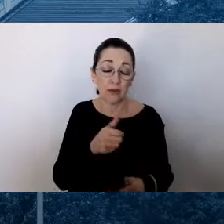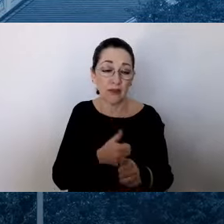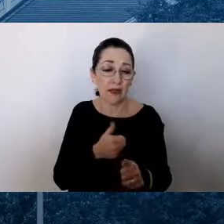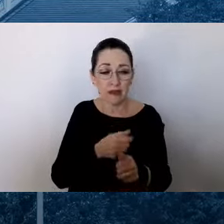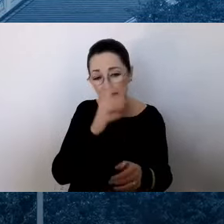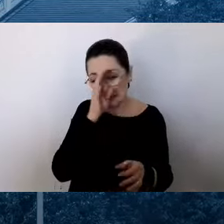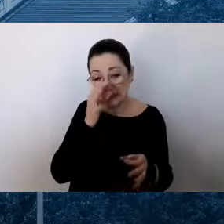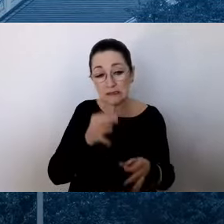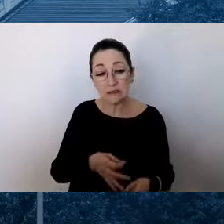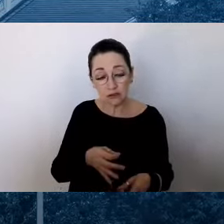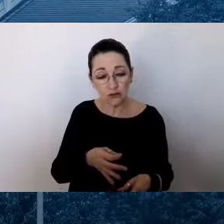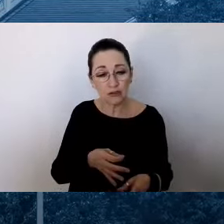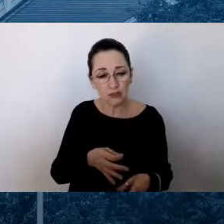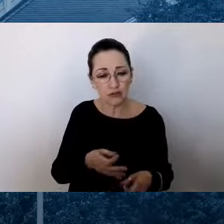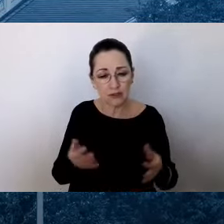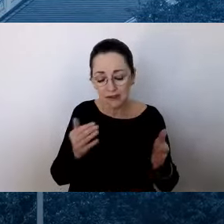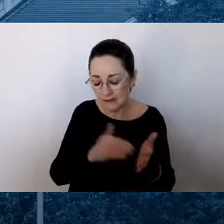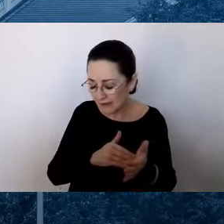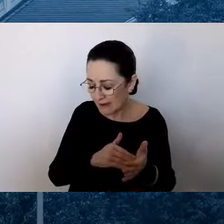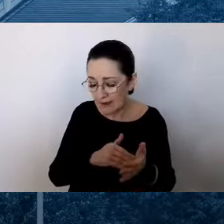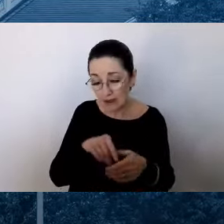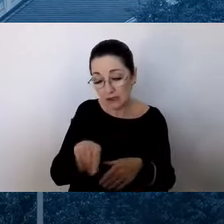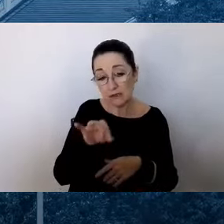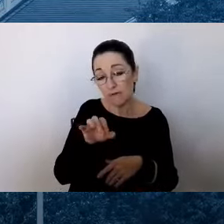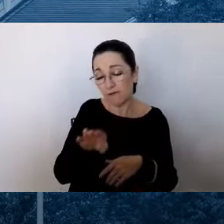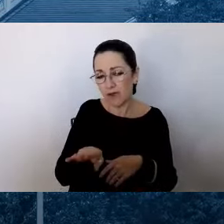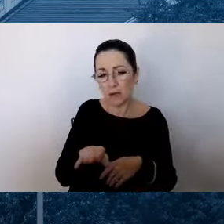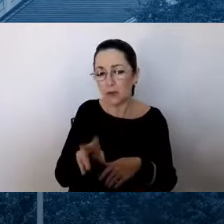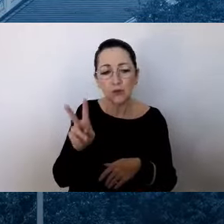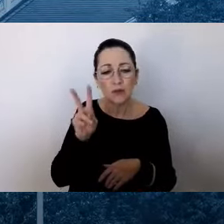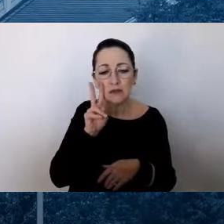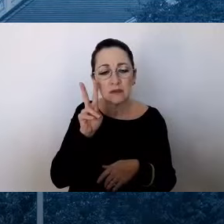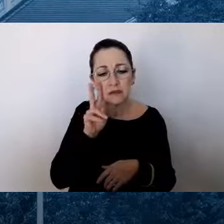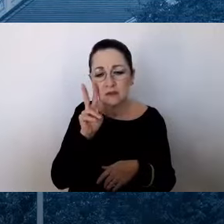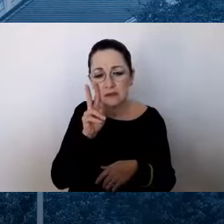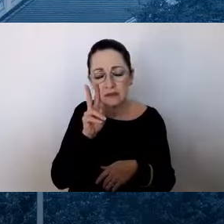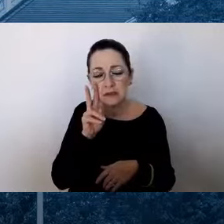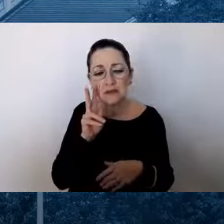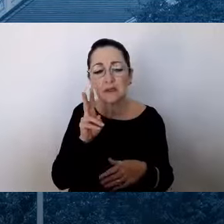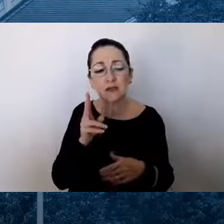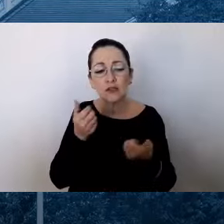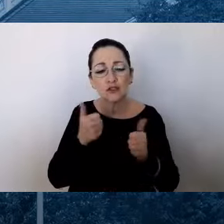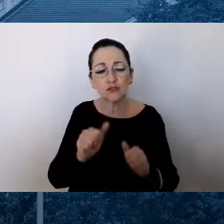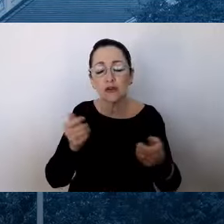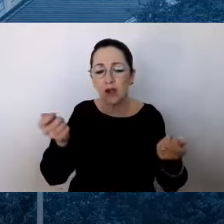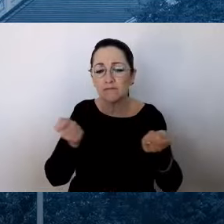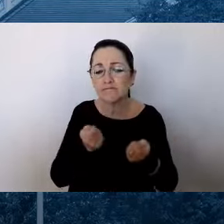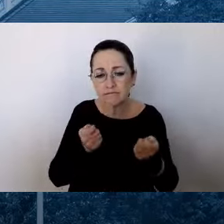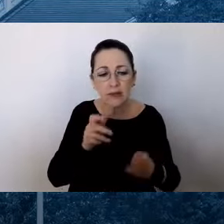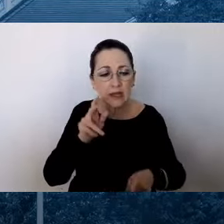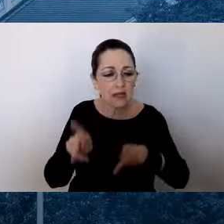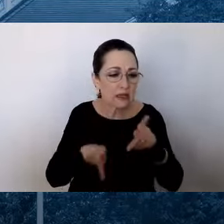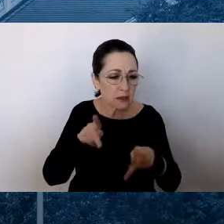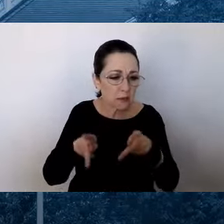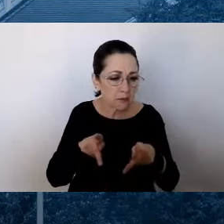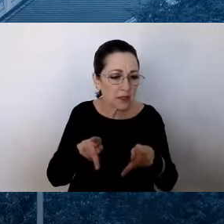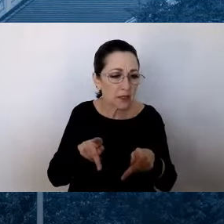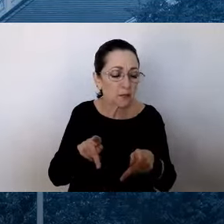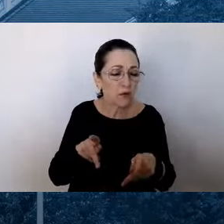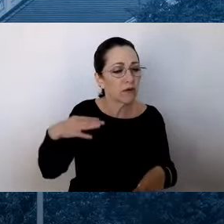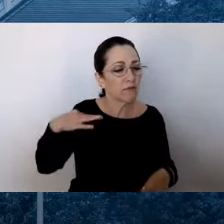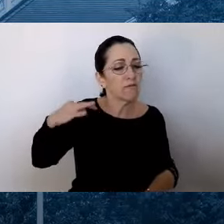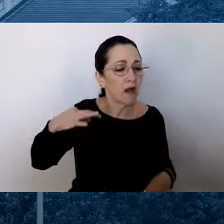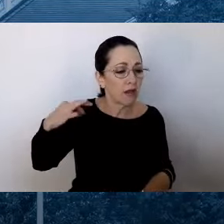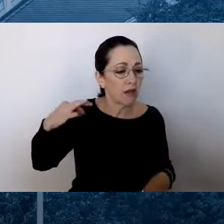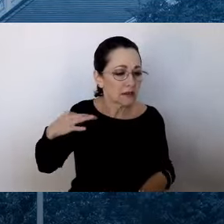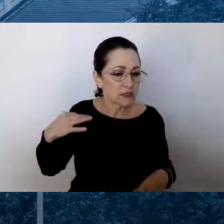we'll make. Again, it's really an exercise in trying to get people to do something voluntarily that's